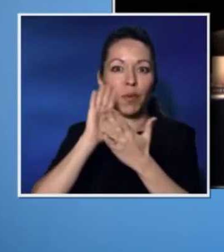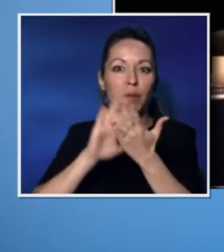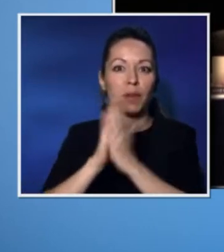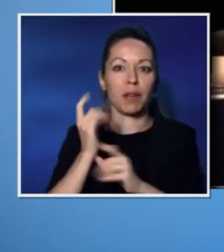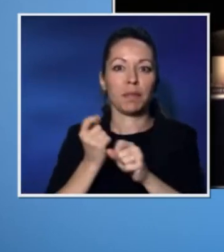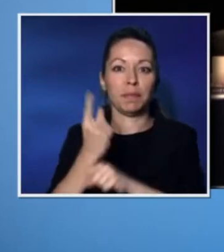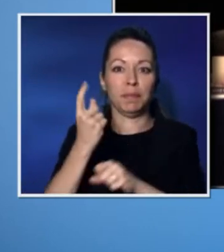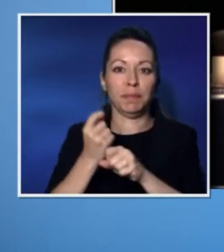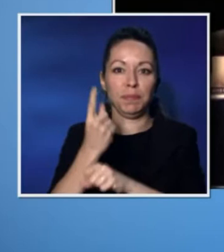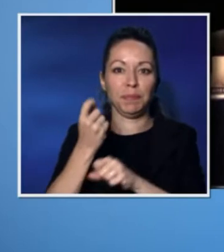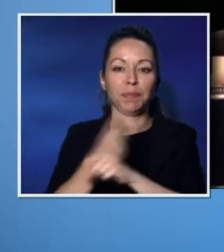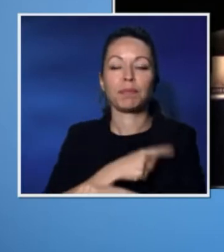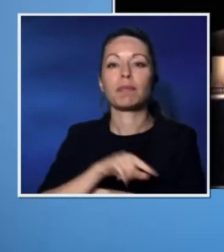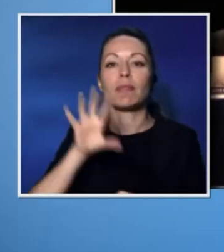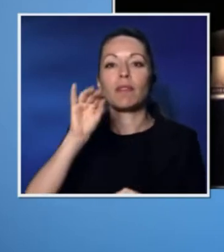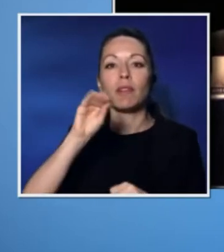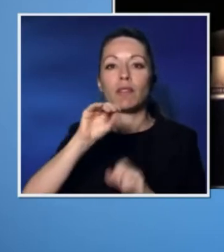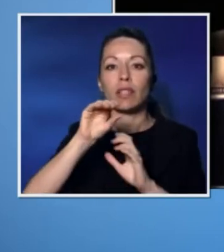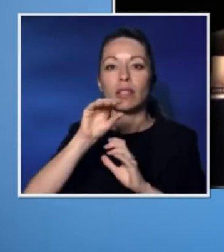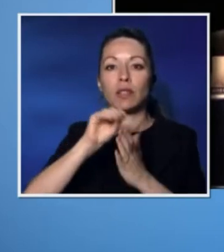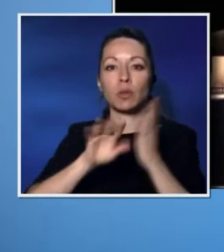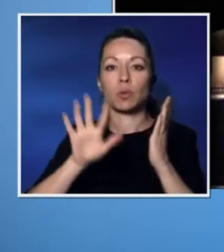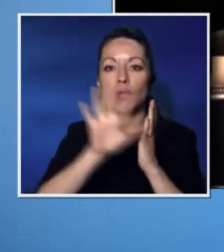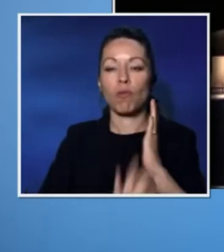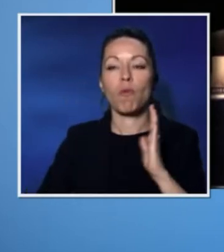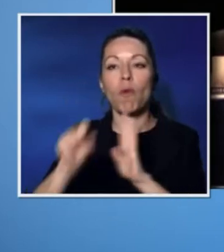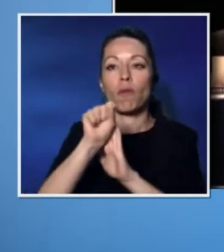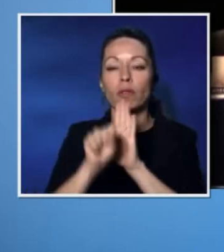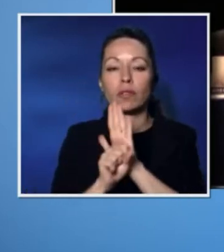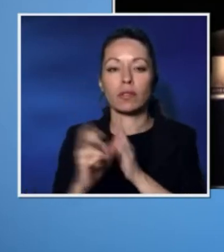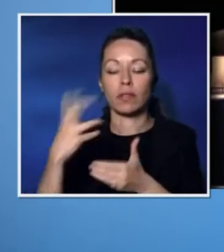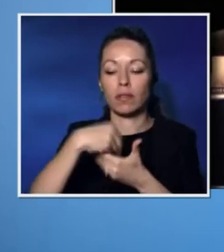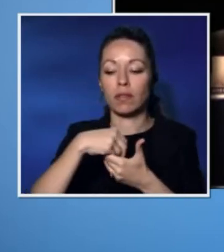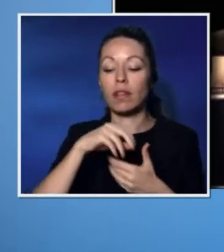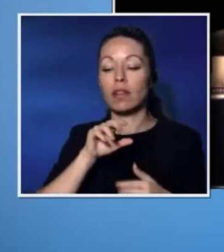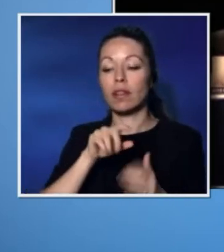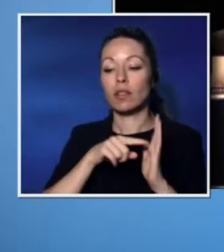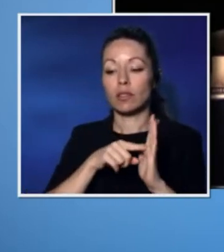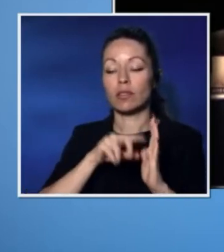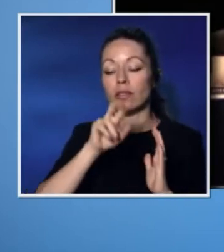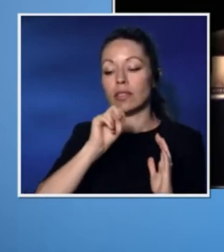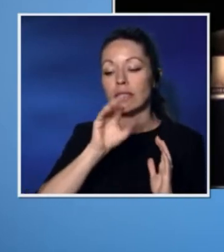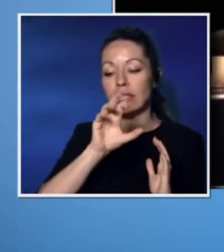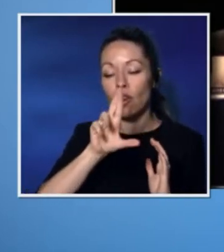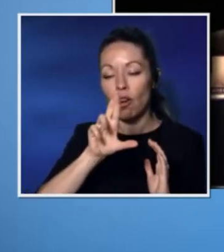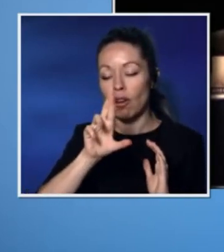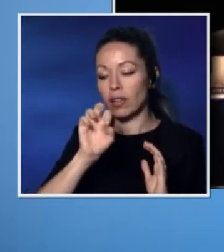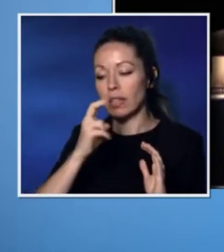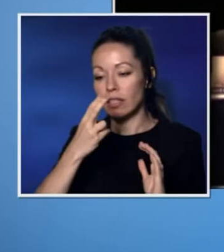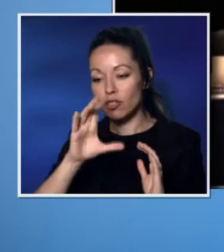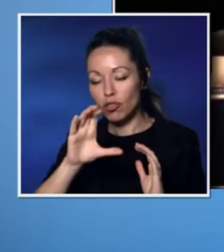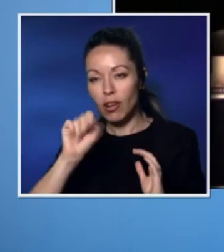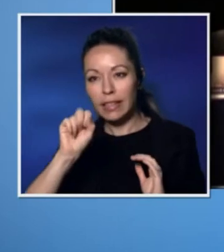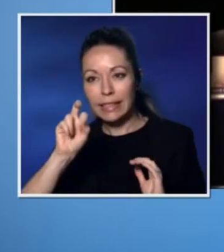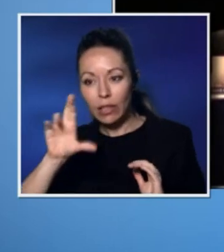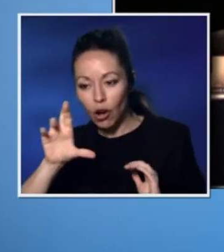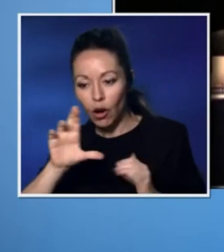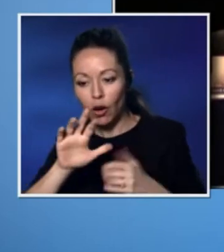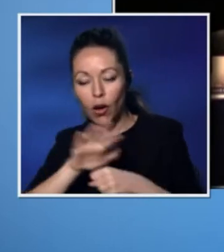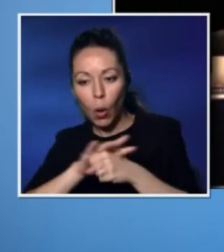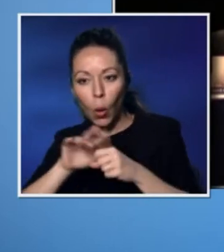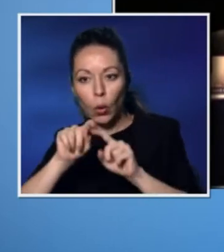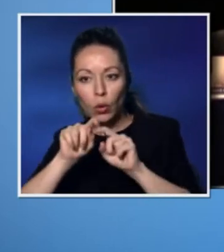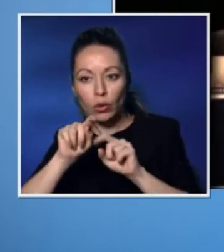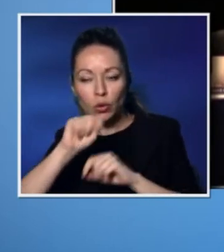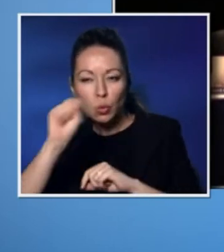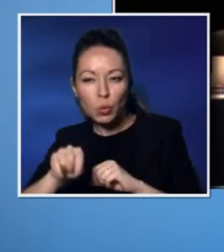50 students from around the state competed in the challenge. Students represented NCR, EHR, SER, local Tucson school